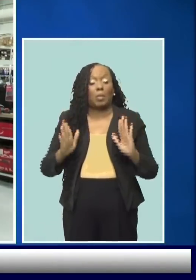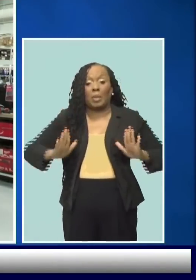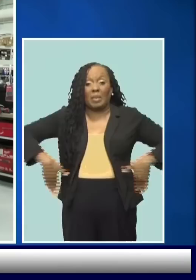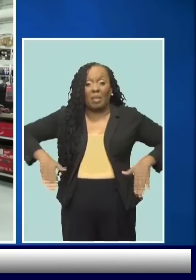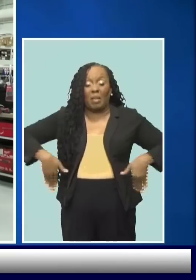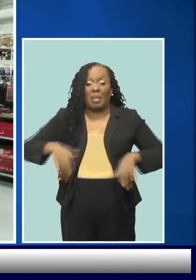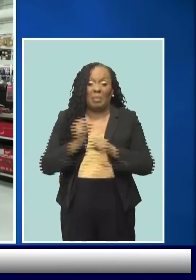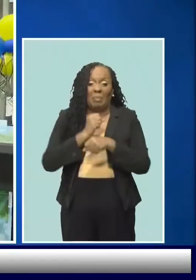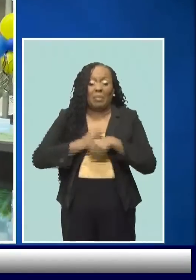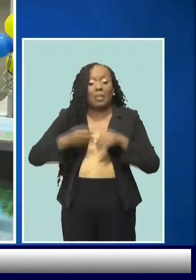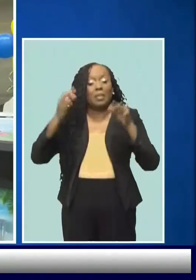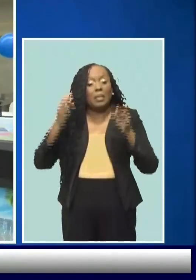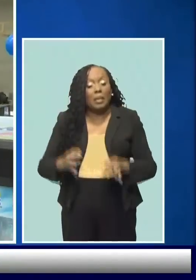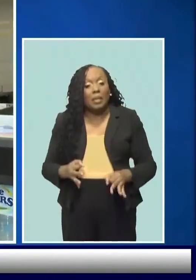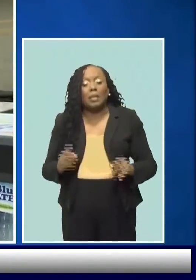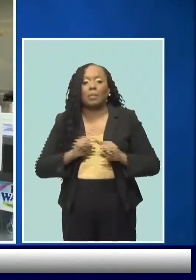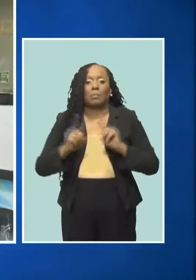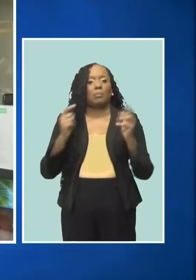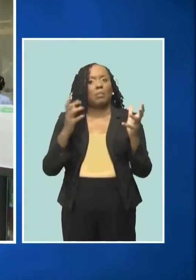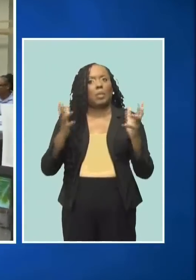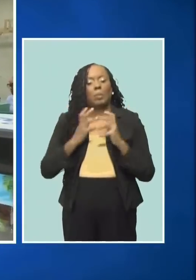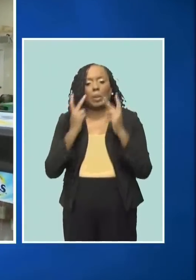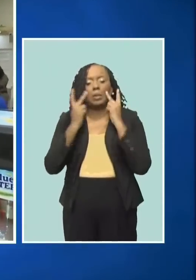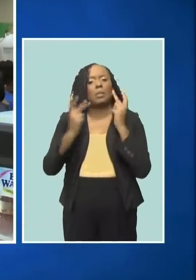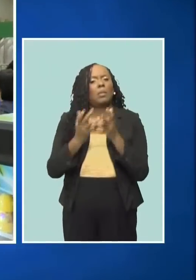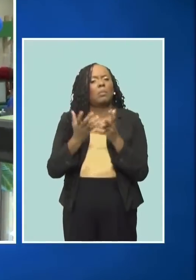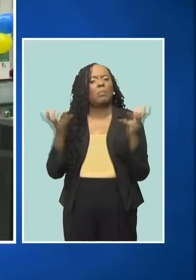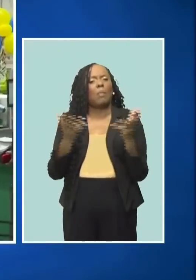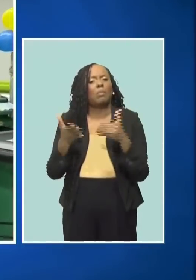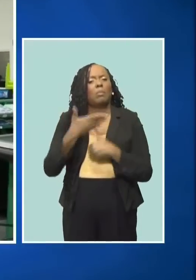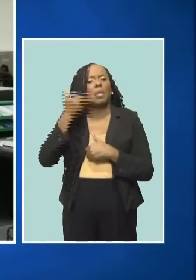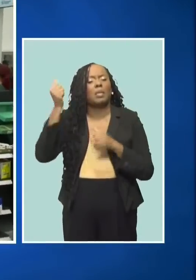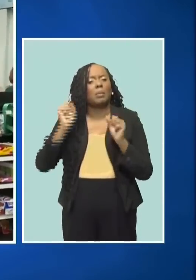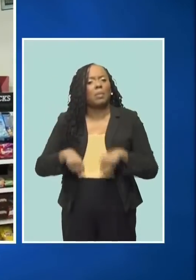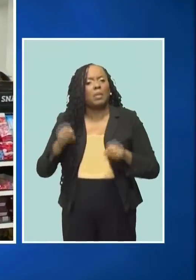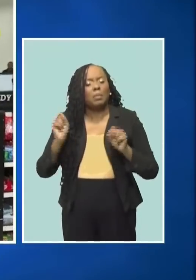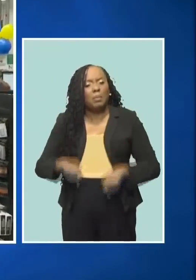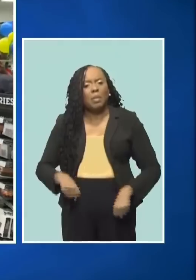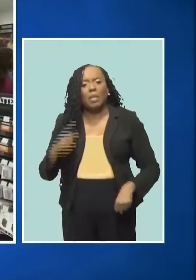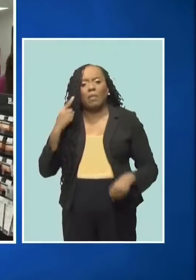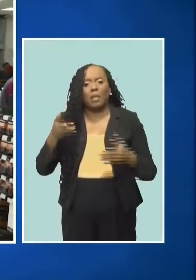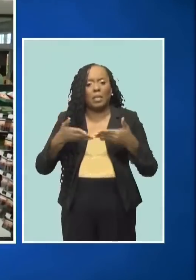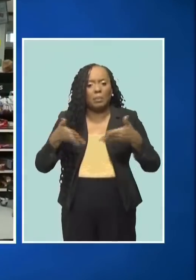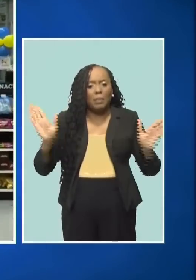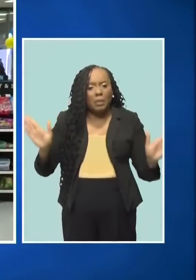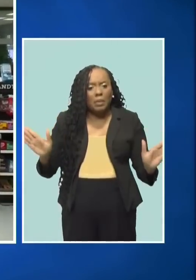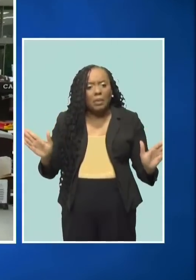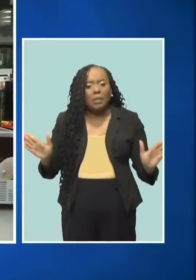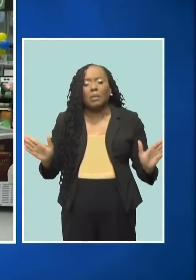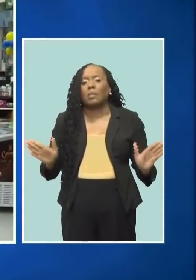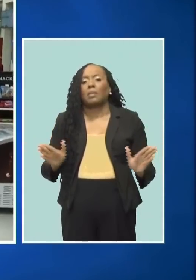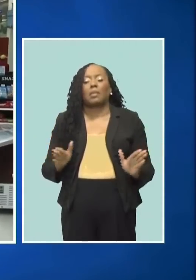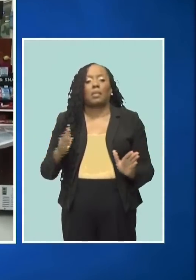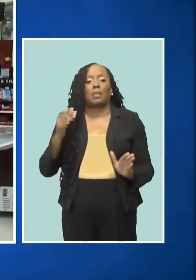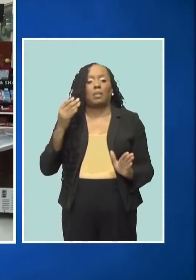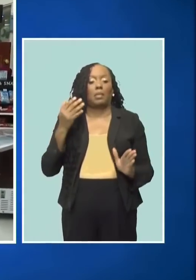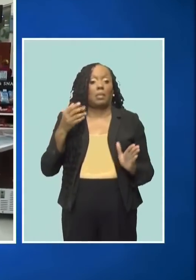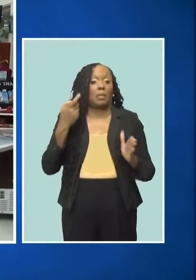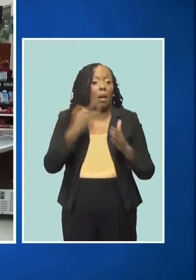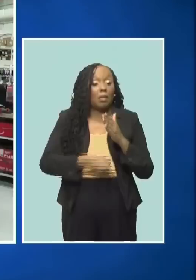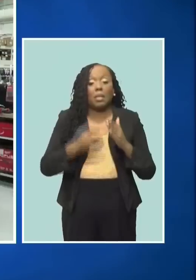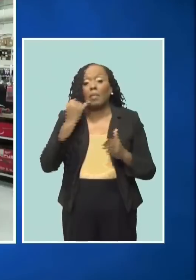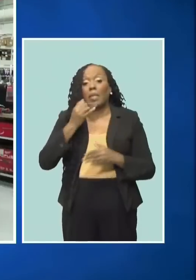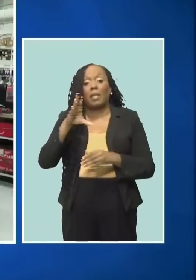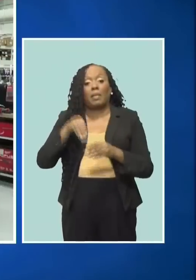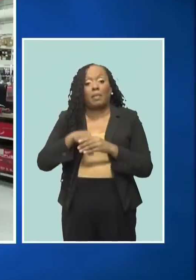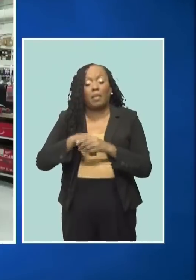decision. But we look for what is the best possibility for us to expand. And it's all about the cost. If you invest for millions,